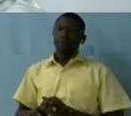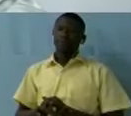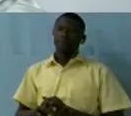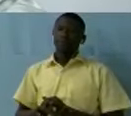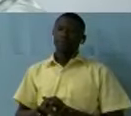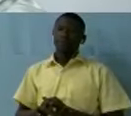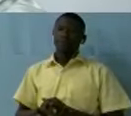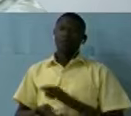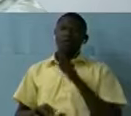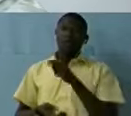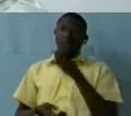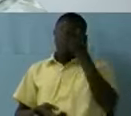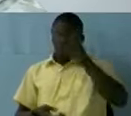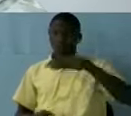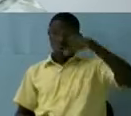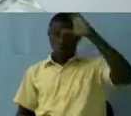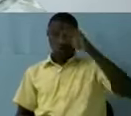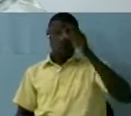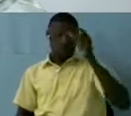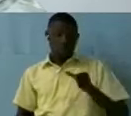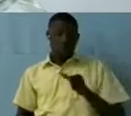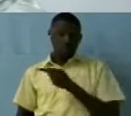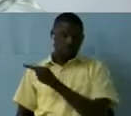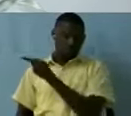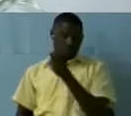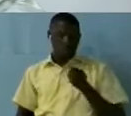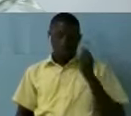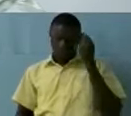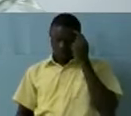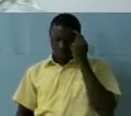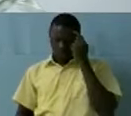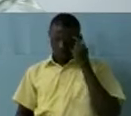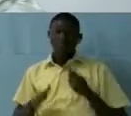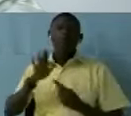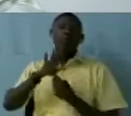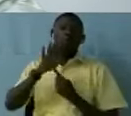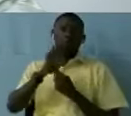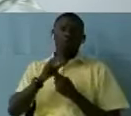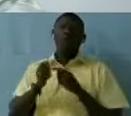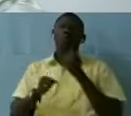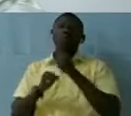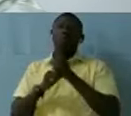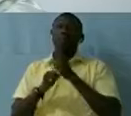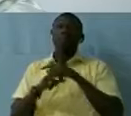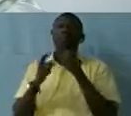The commission deems it necessary to clarify the issue.